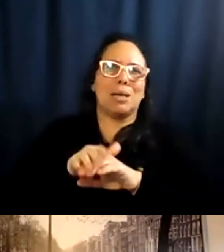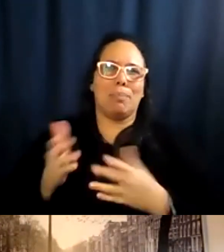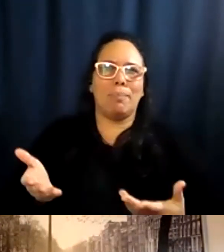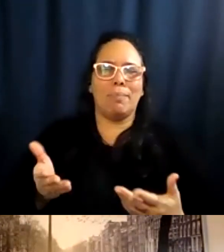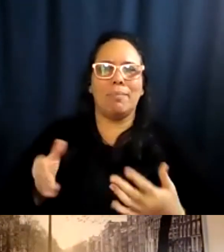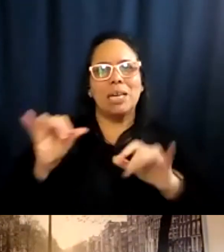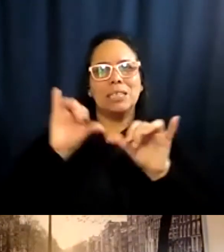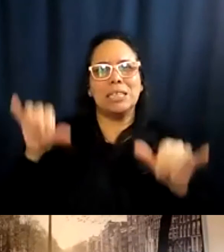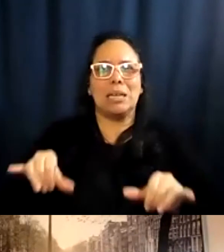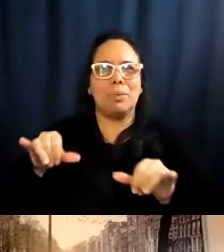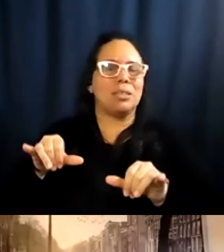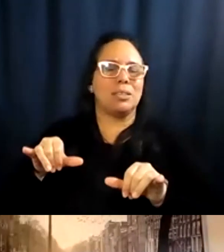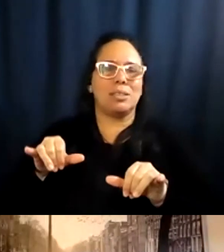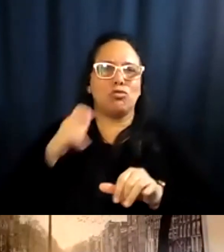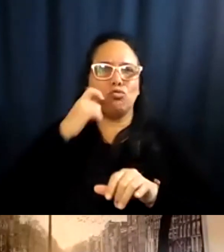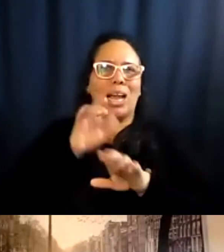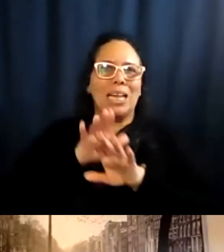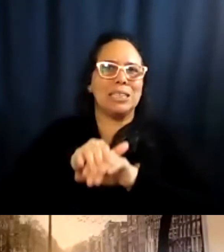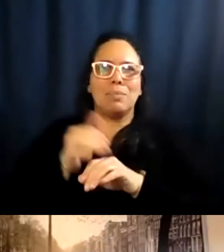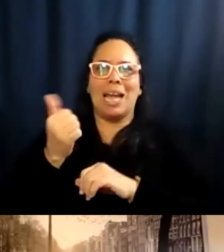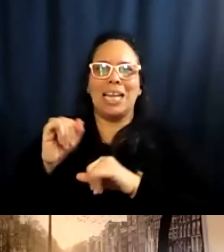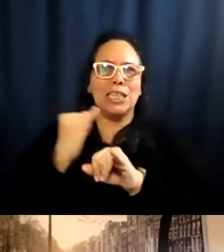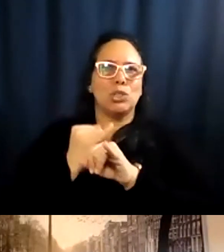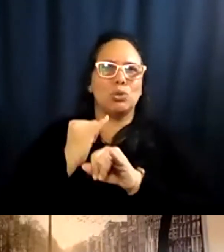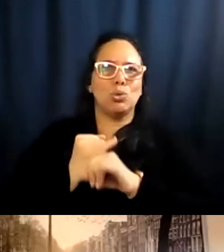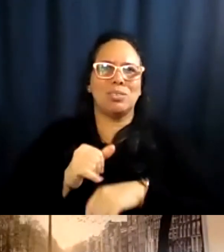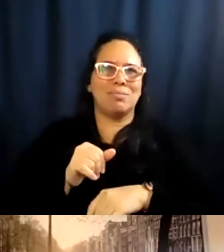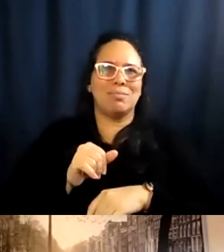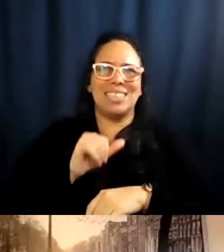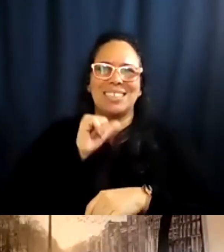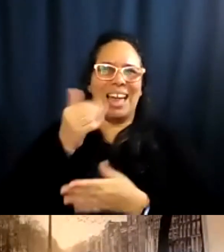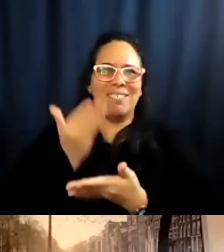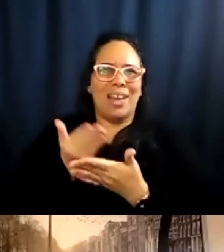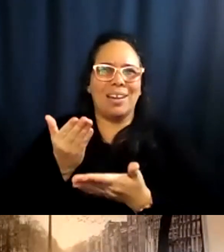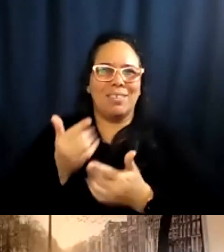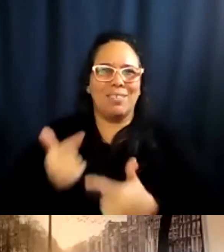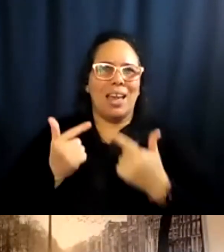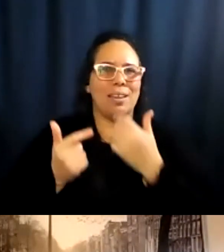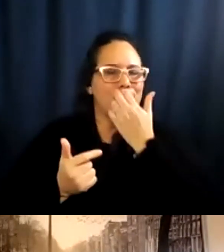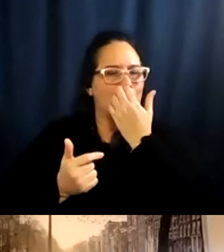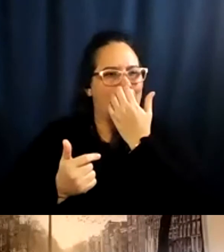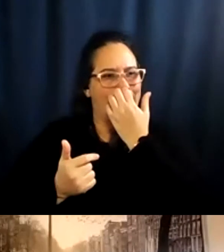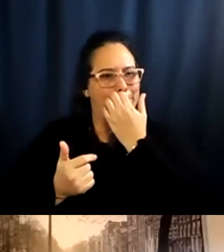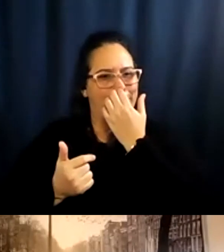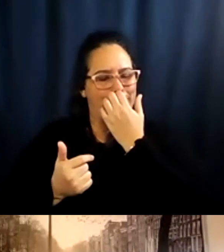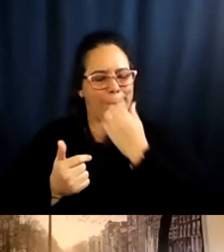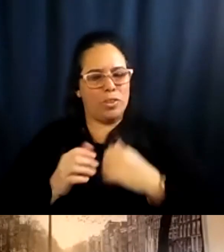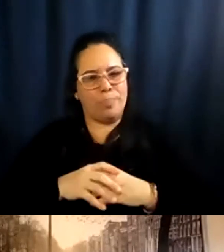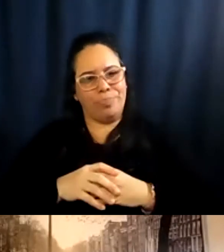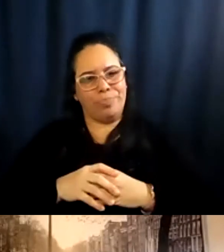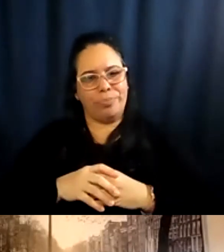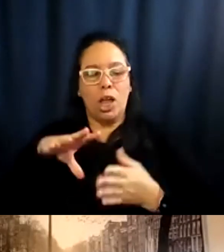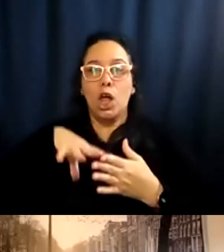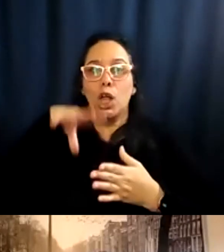systemic racism and anything, institutional racism, isn't and shouldn't be a fact of life. So just kind of learning to make sure